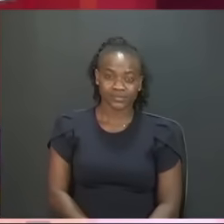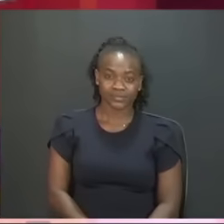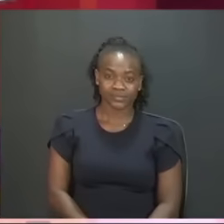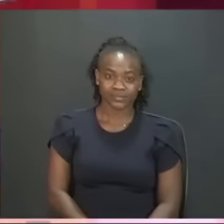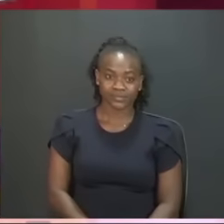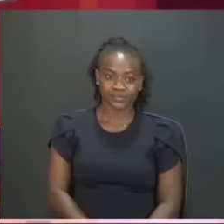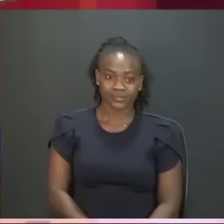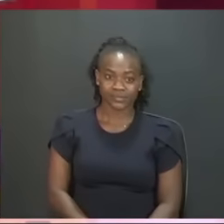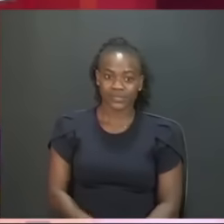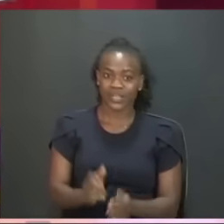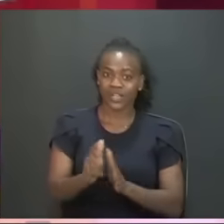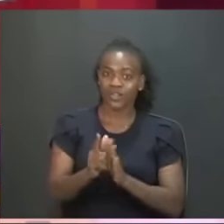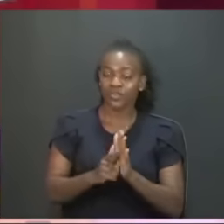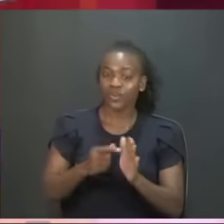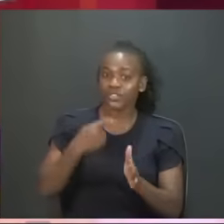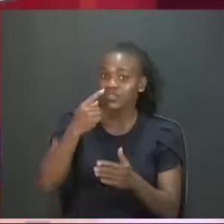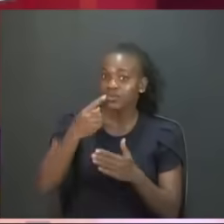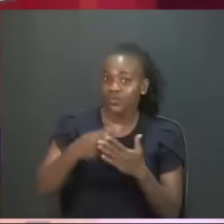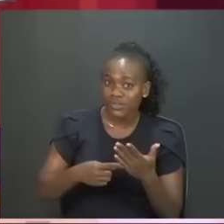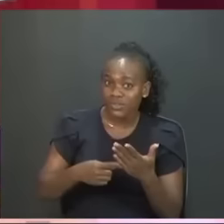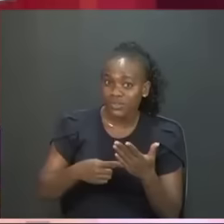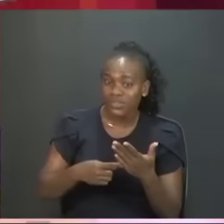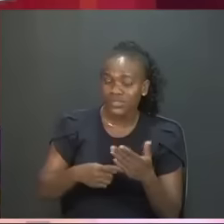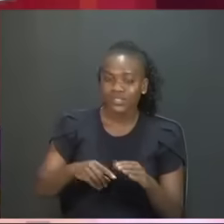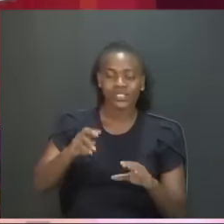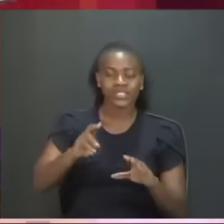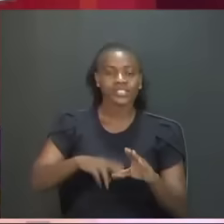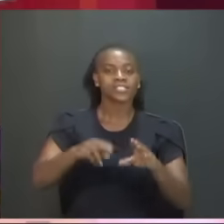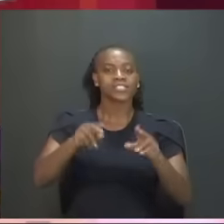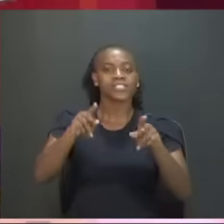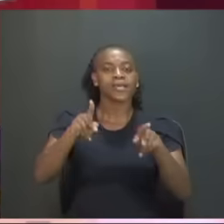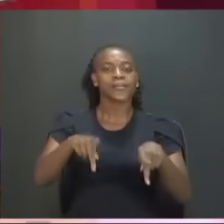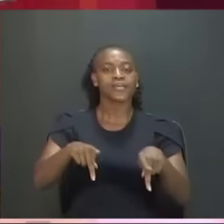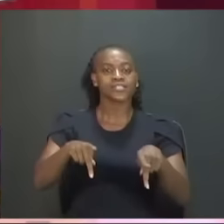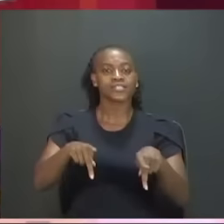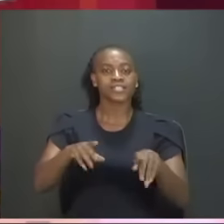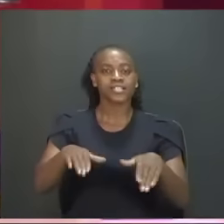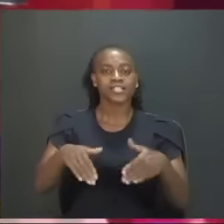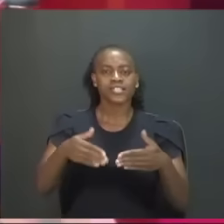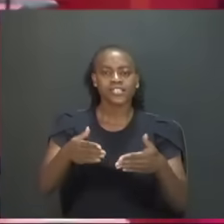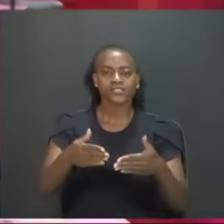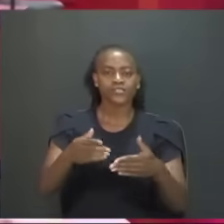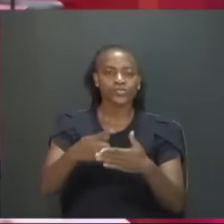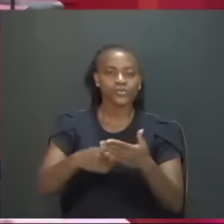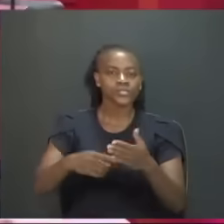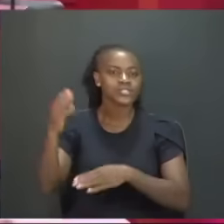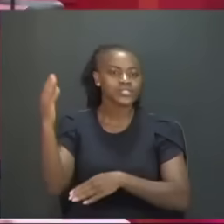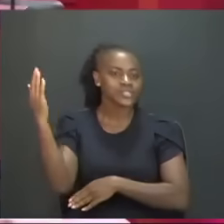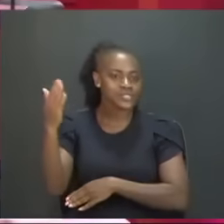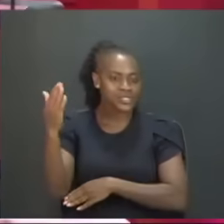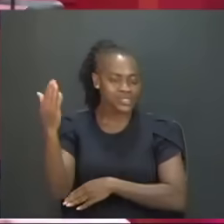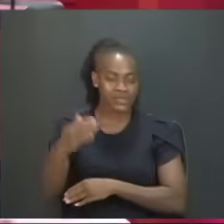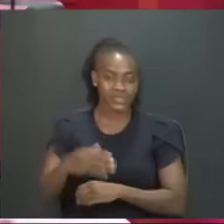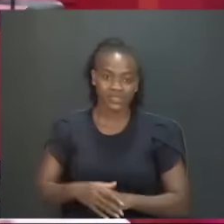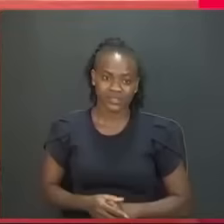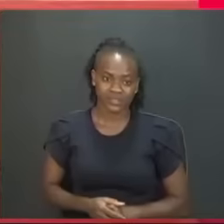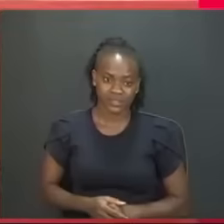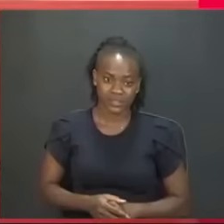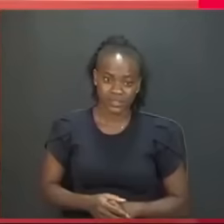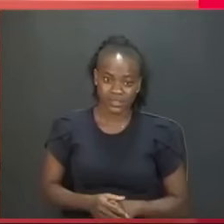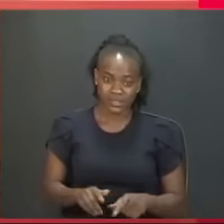The order says the chairperson should give you a statement. The same